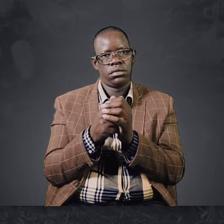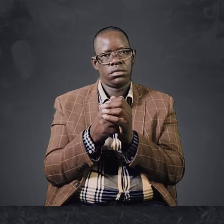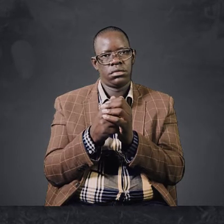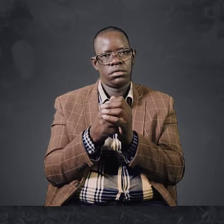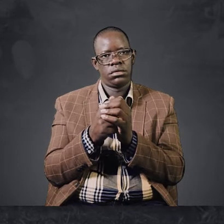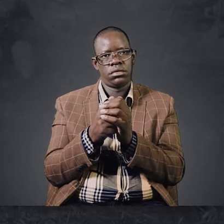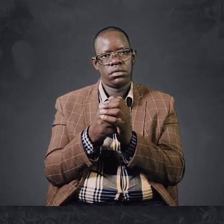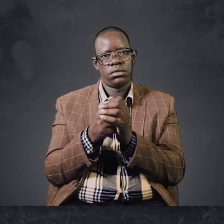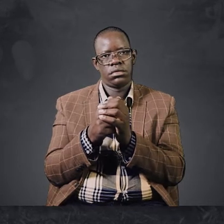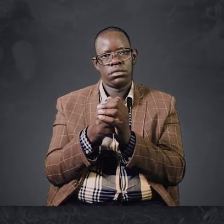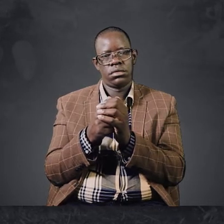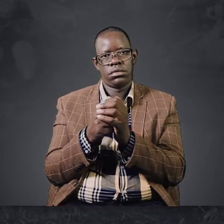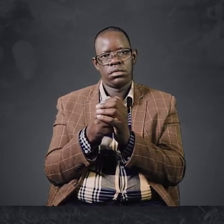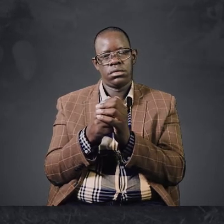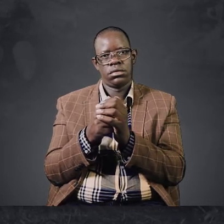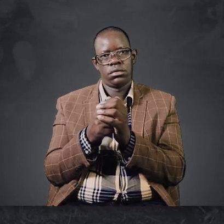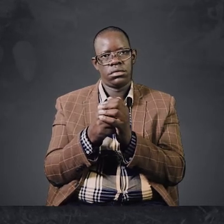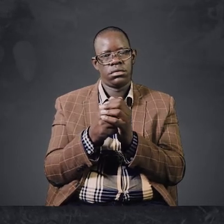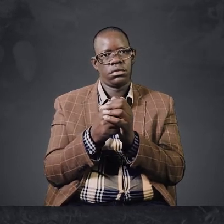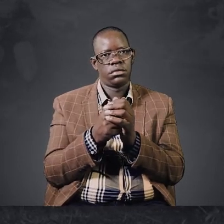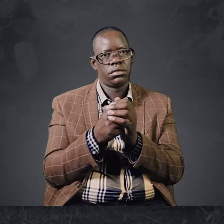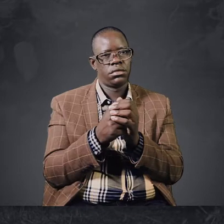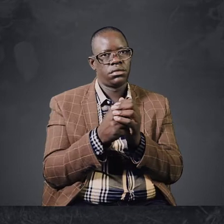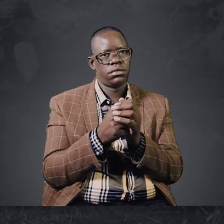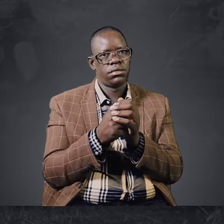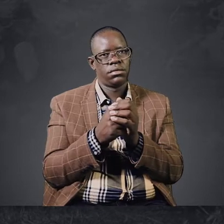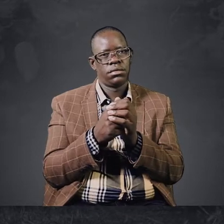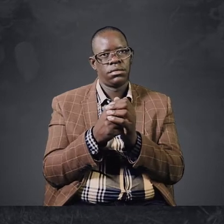as opposed to just dumping sewage into the ocean.